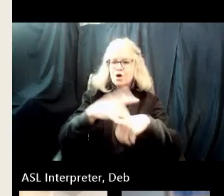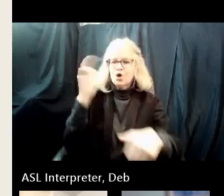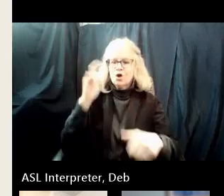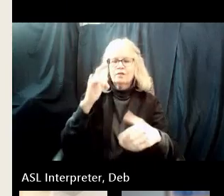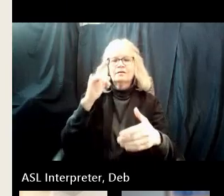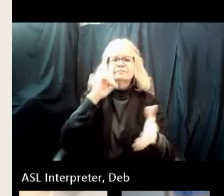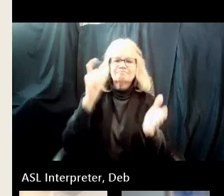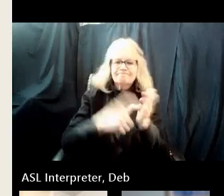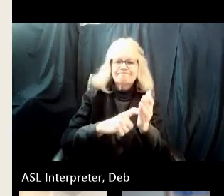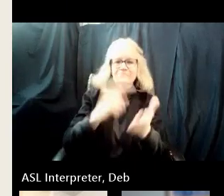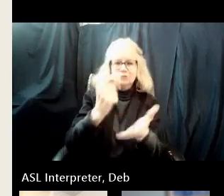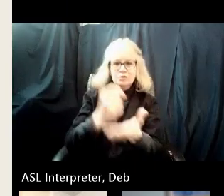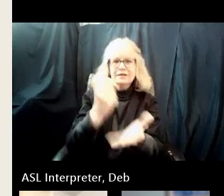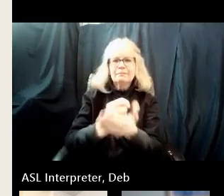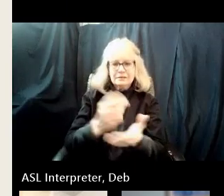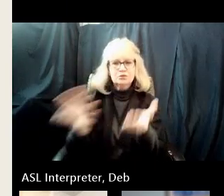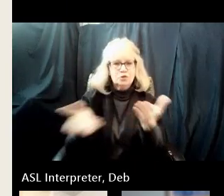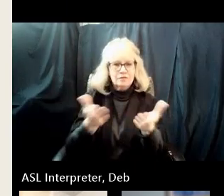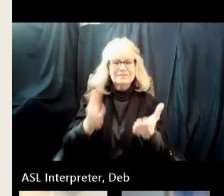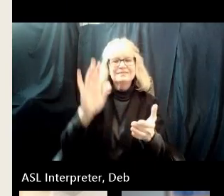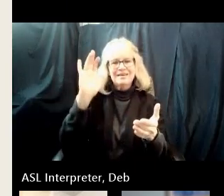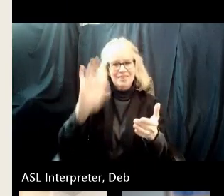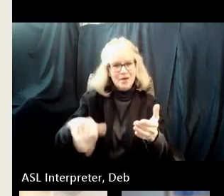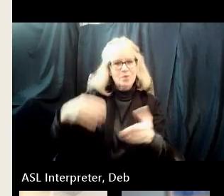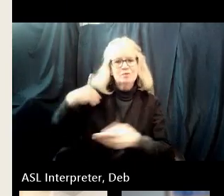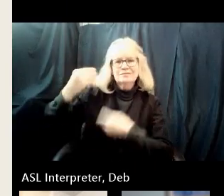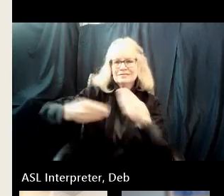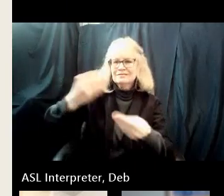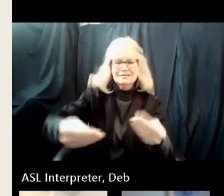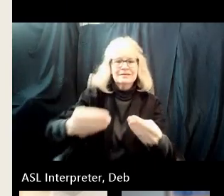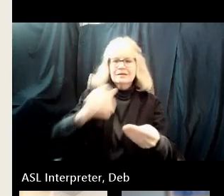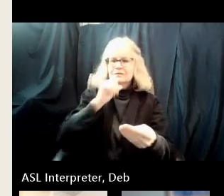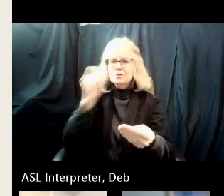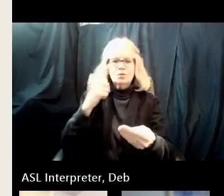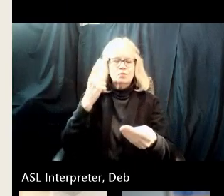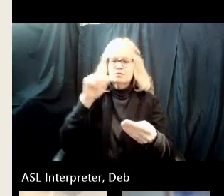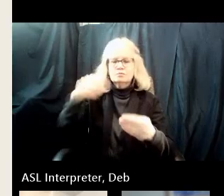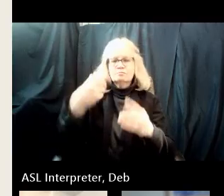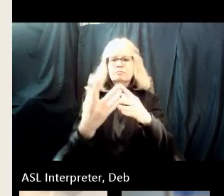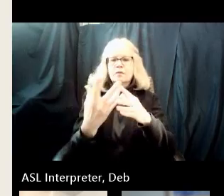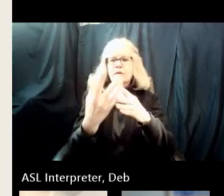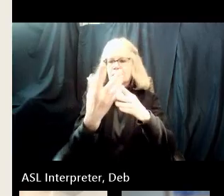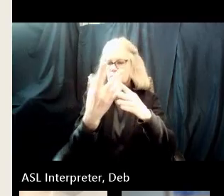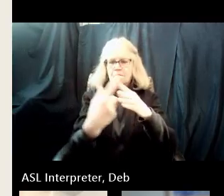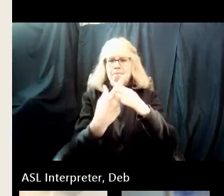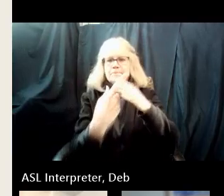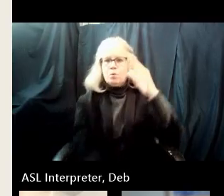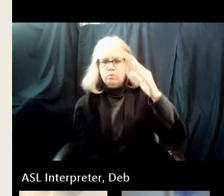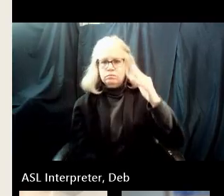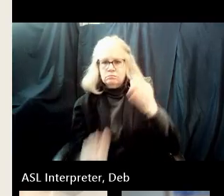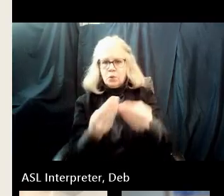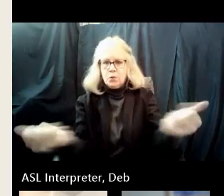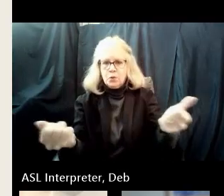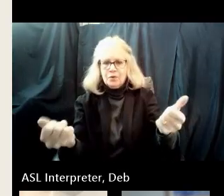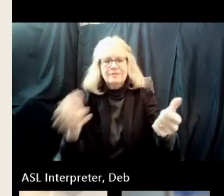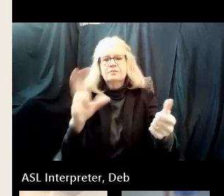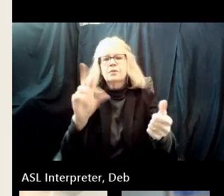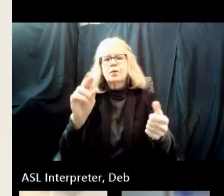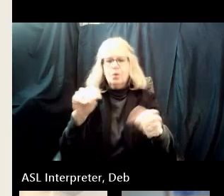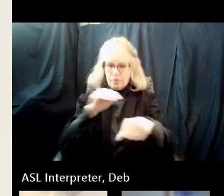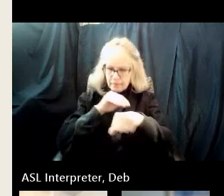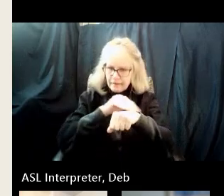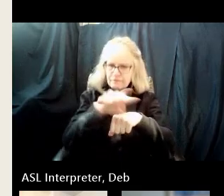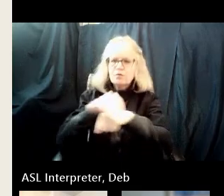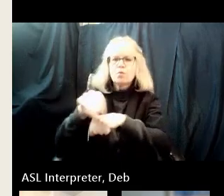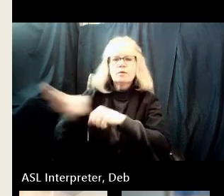treatment services. So again, these legacies don't just disappear, they continue to influence